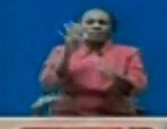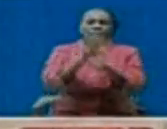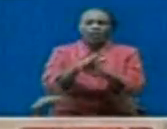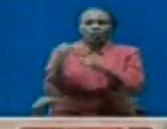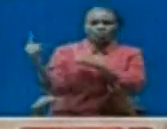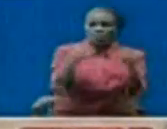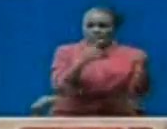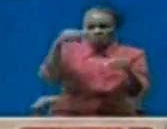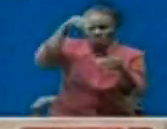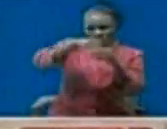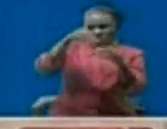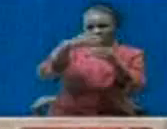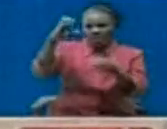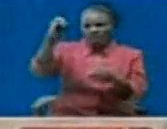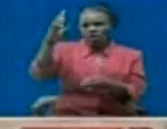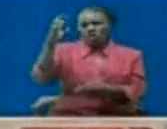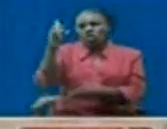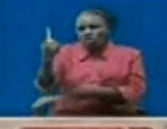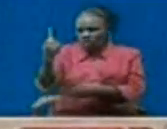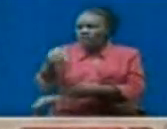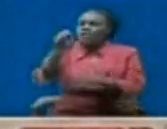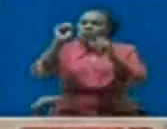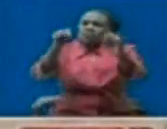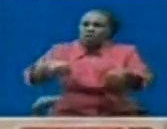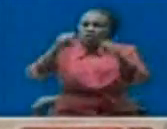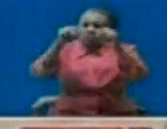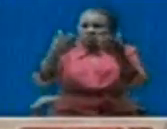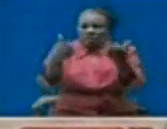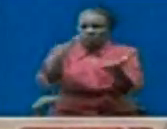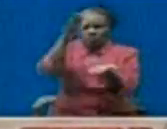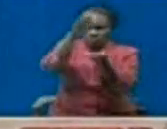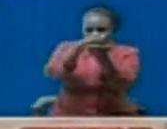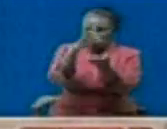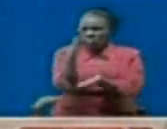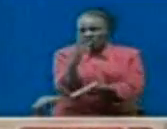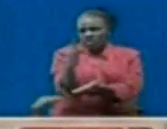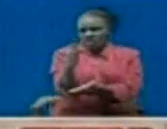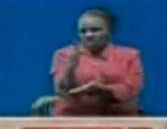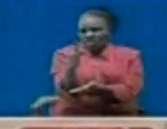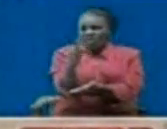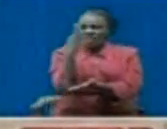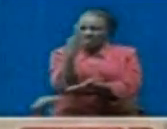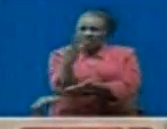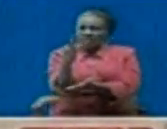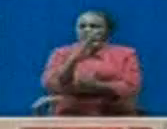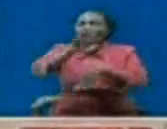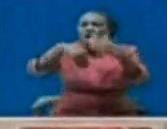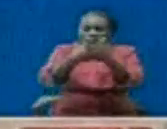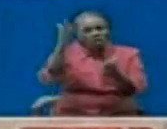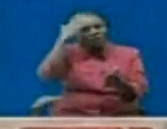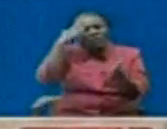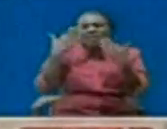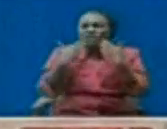and forth within CORD. Yes. And it looks like it's been narrowed down to three. Could be less in the end. And the three that we are all familiar with